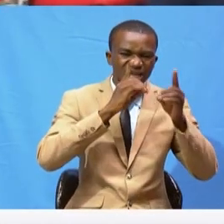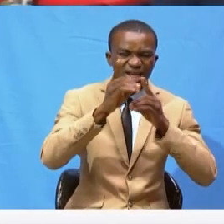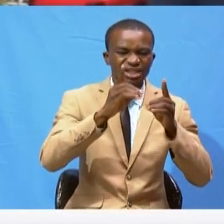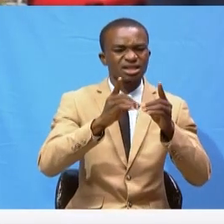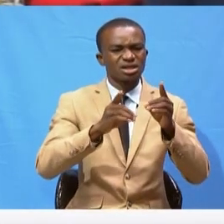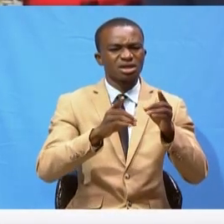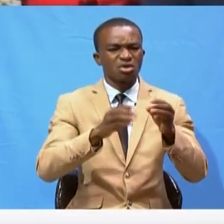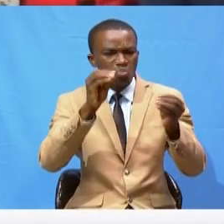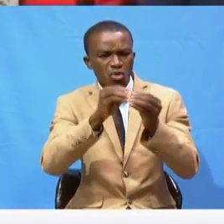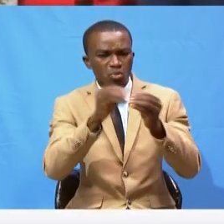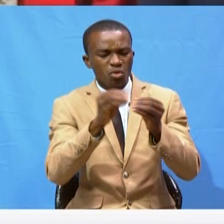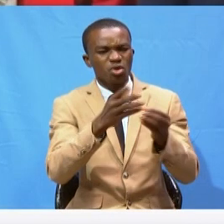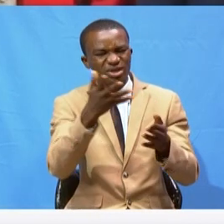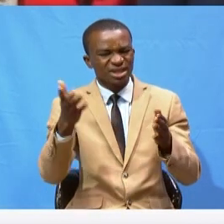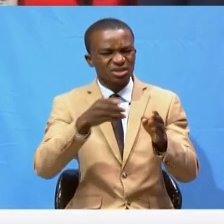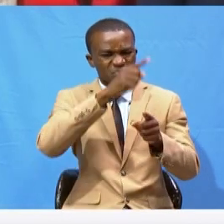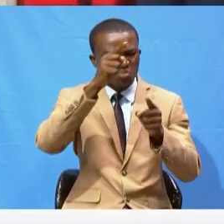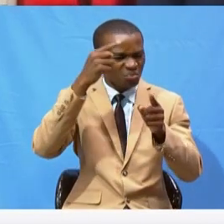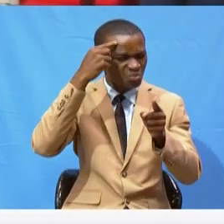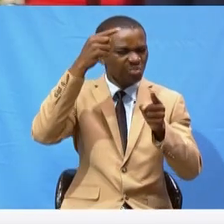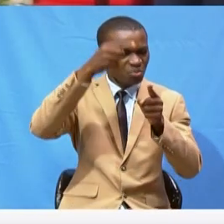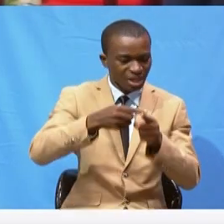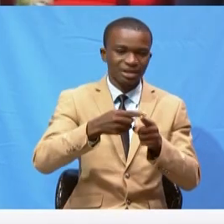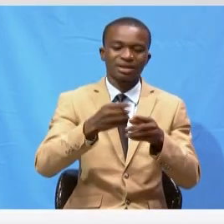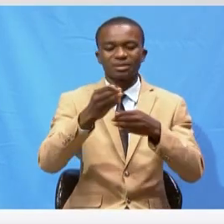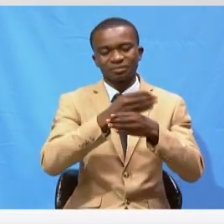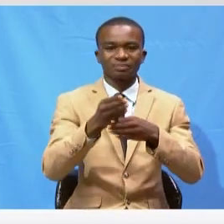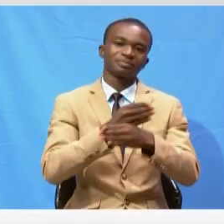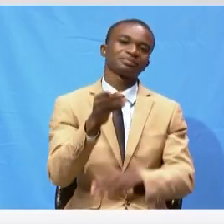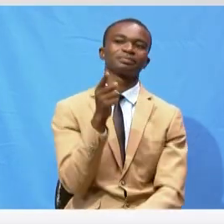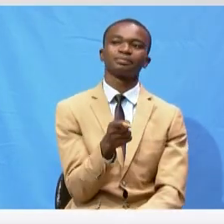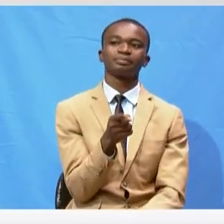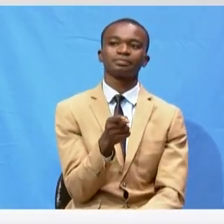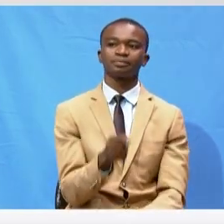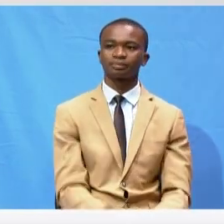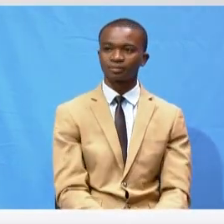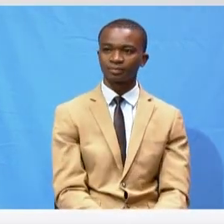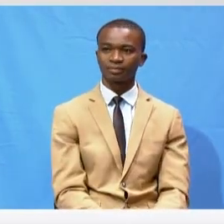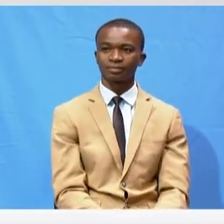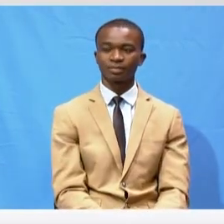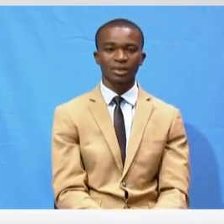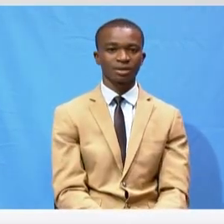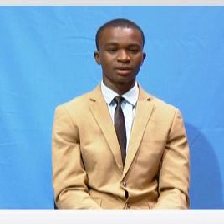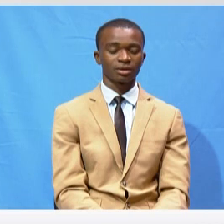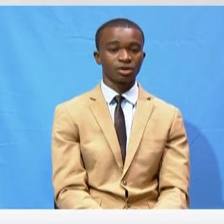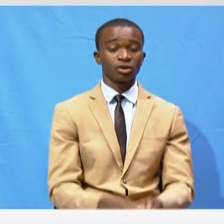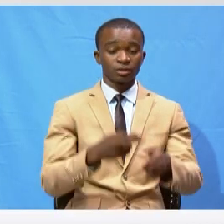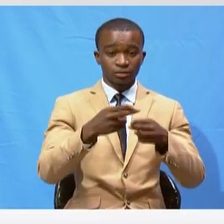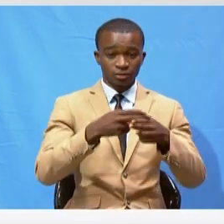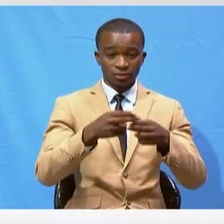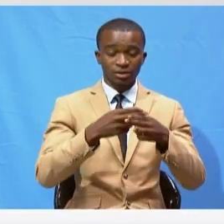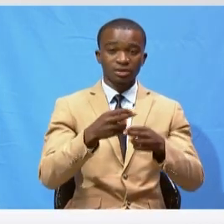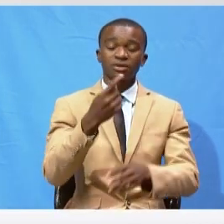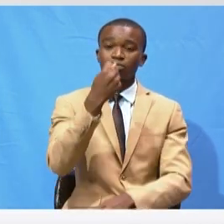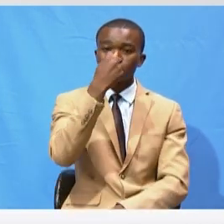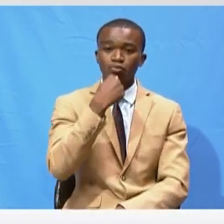harmonization of non-tariff barriers, NTBs, in the two countries. My president may be coming to Tanzania soon,